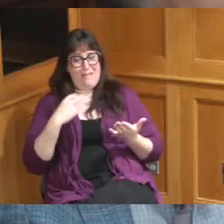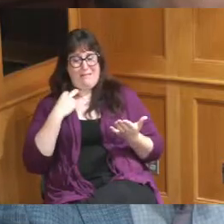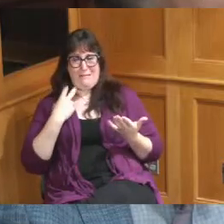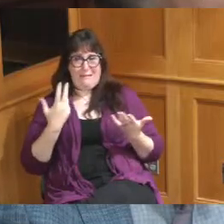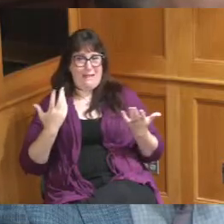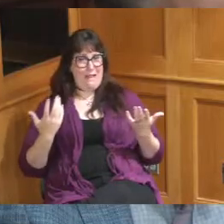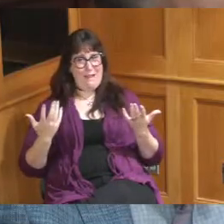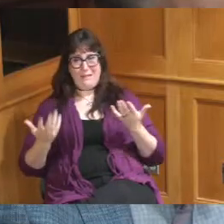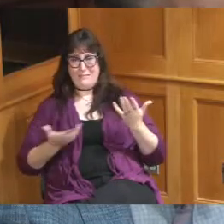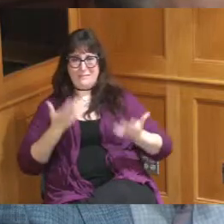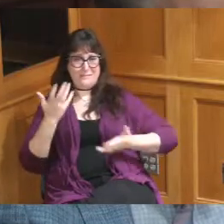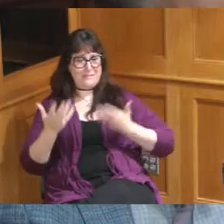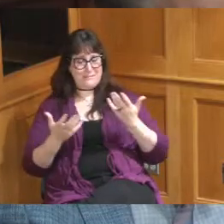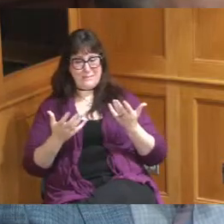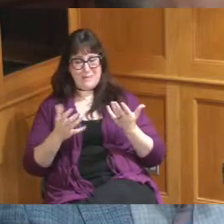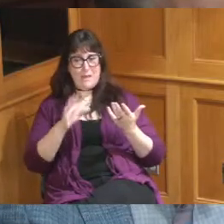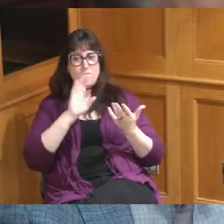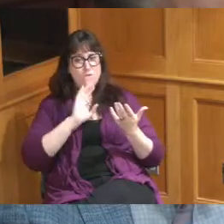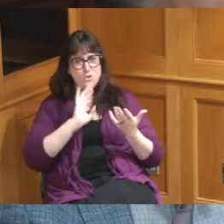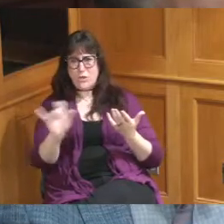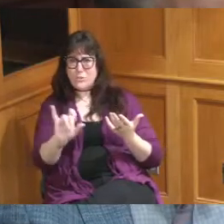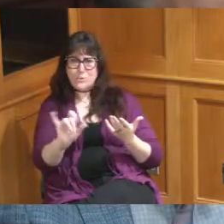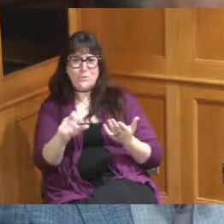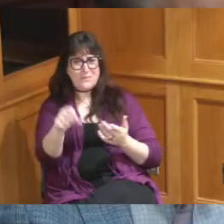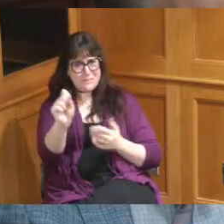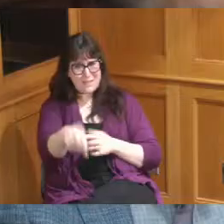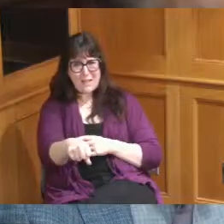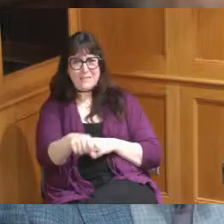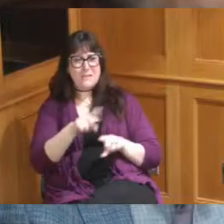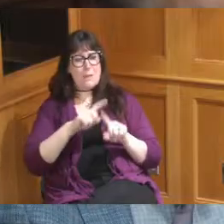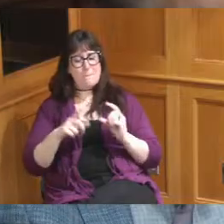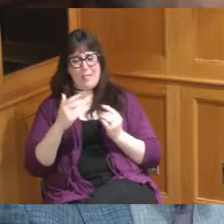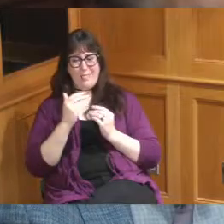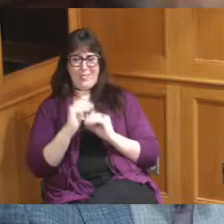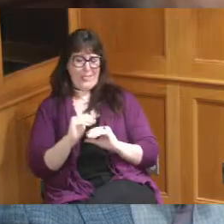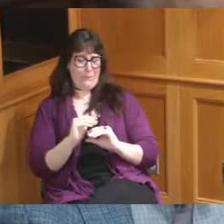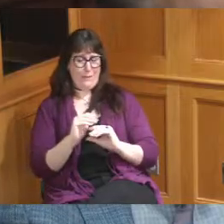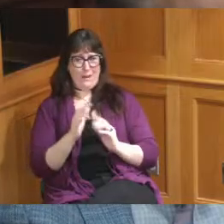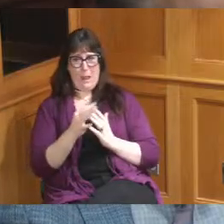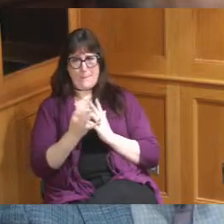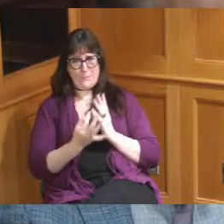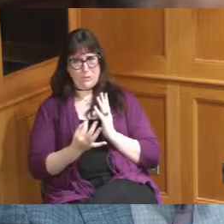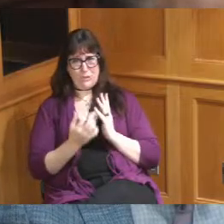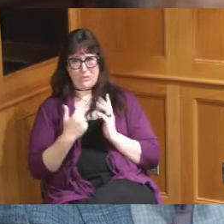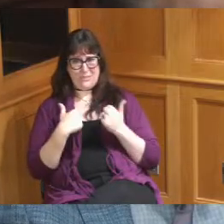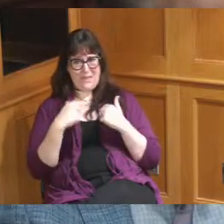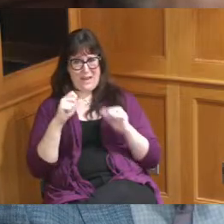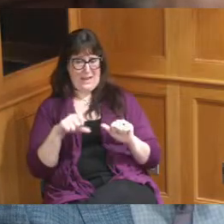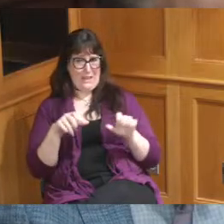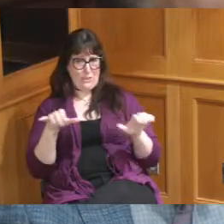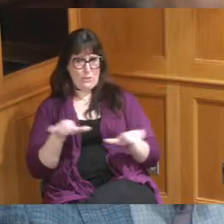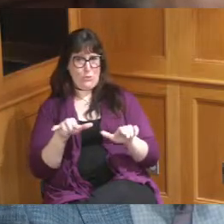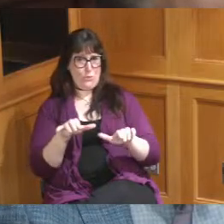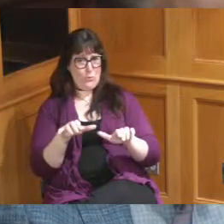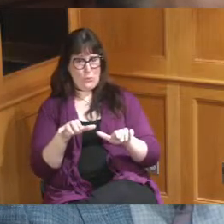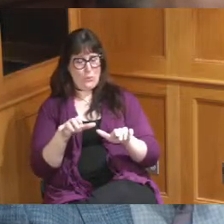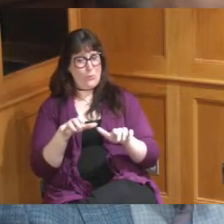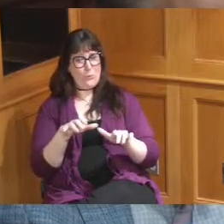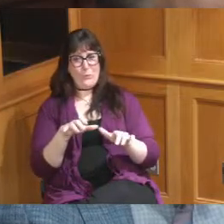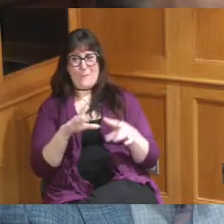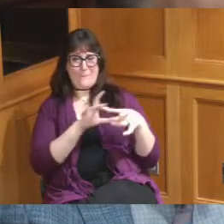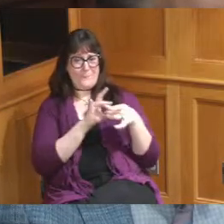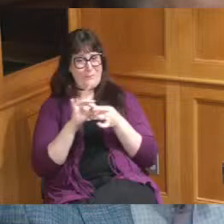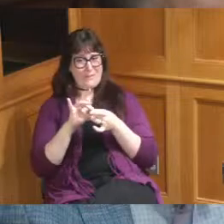I'm, a little bit frustrated as well, but there are limited powers based on how governments are set